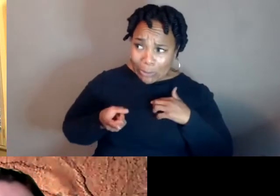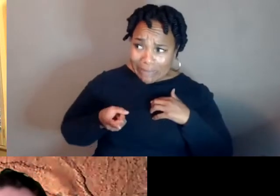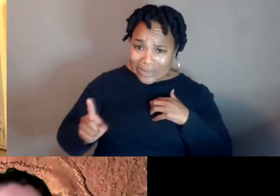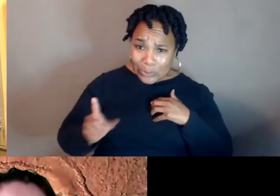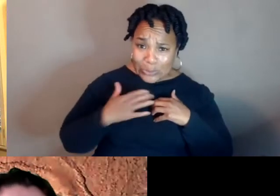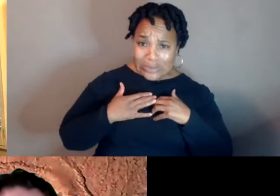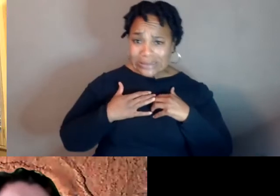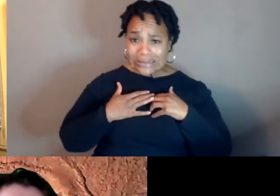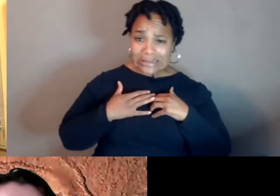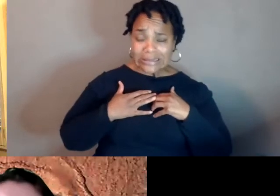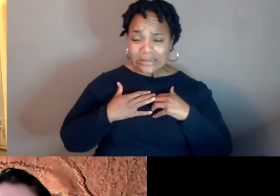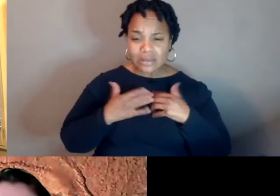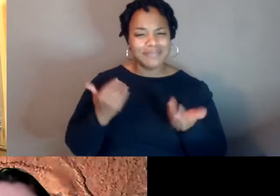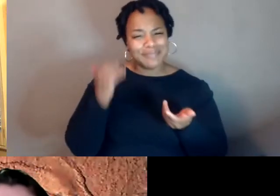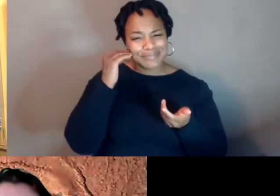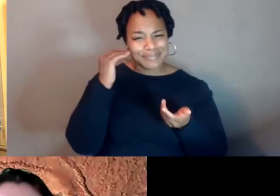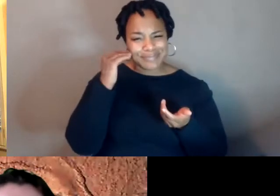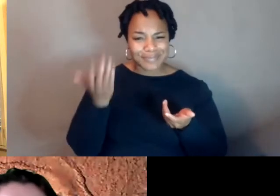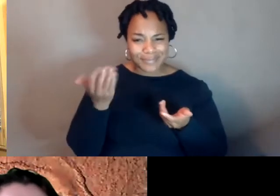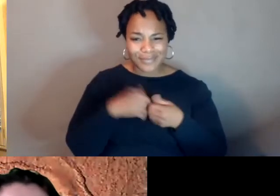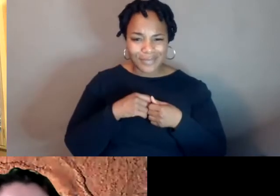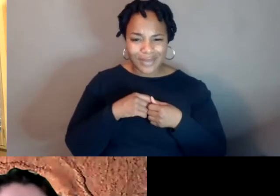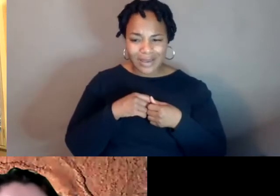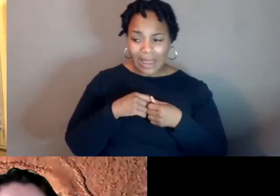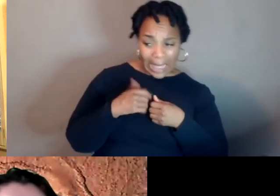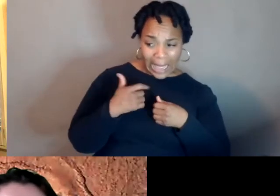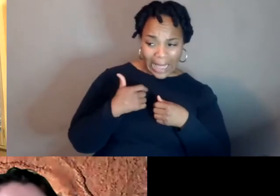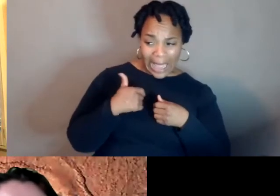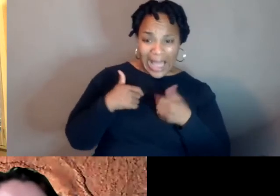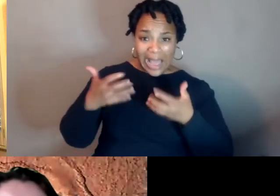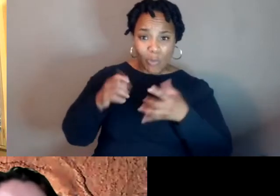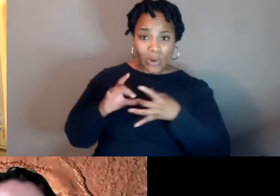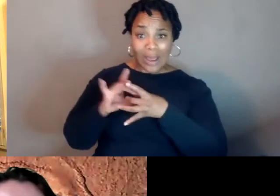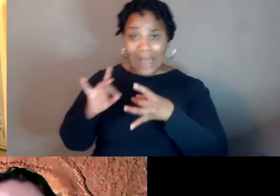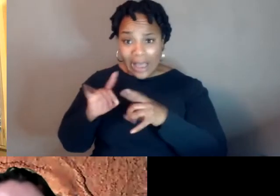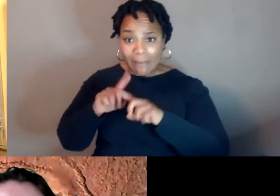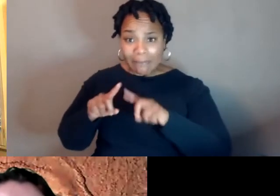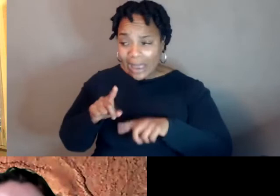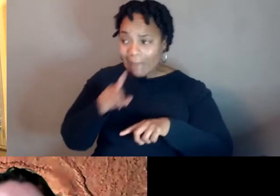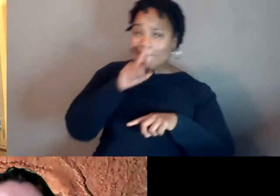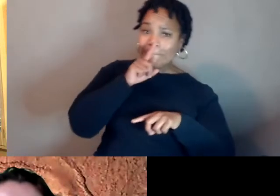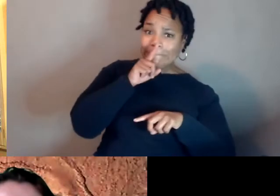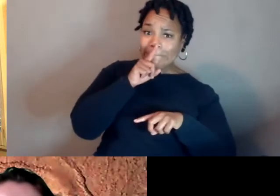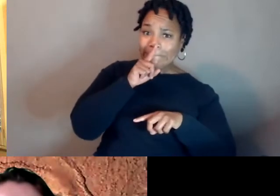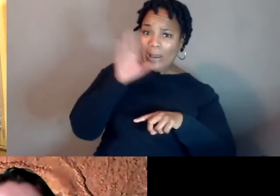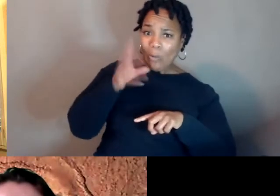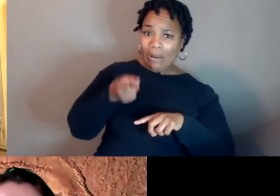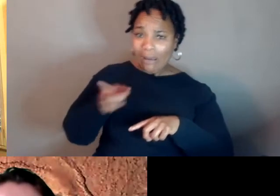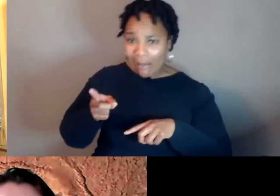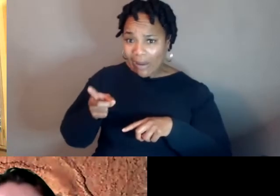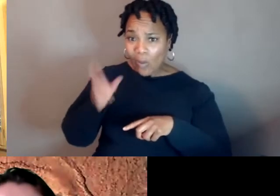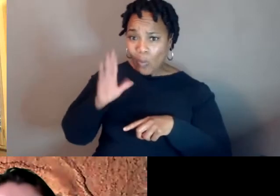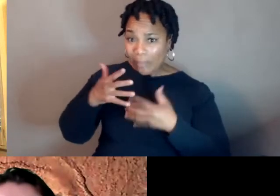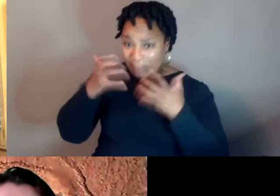right. You know, it's like, "Oh no, I can't say that to her. She'll get upset, or she